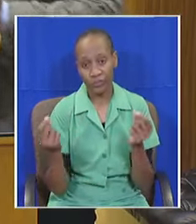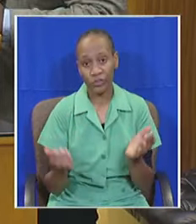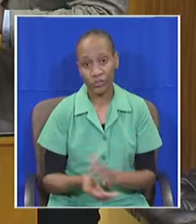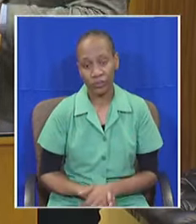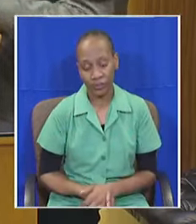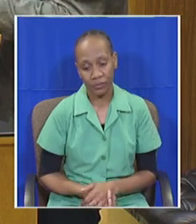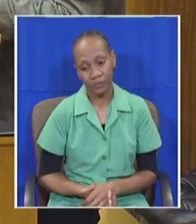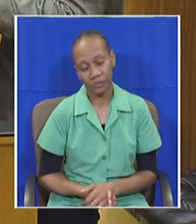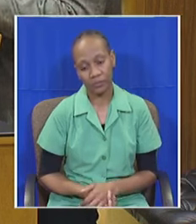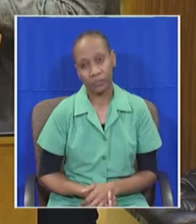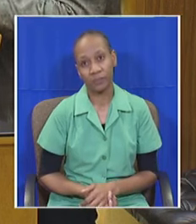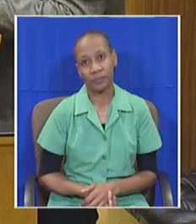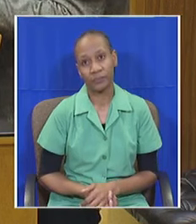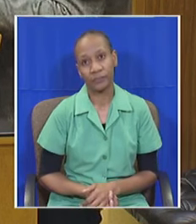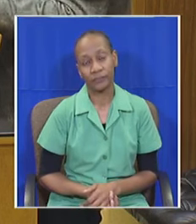expired. Free transport to